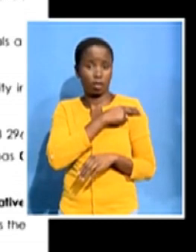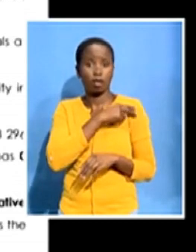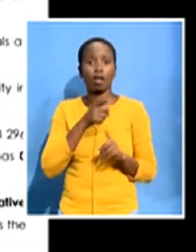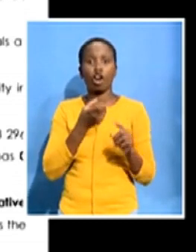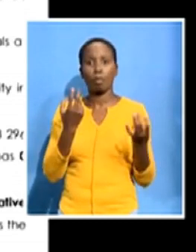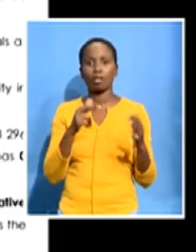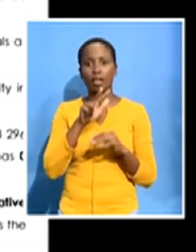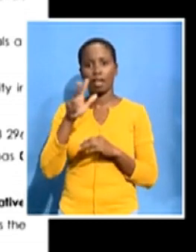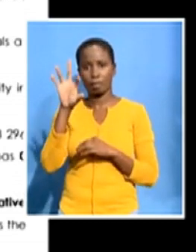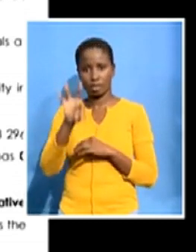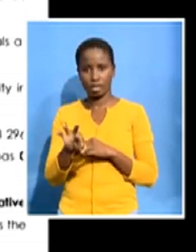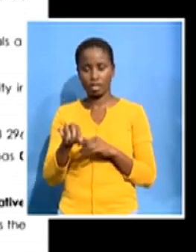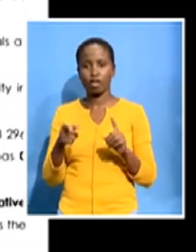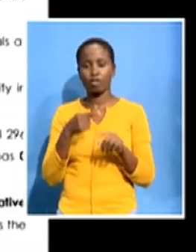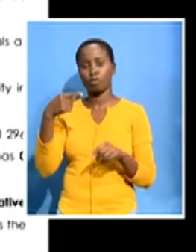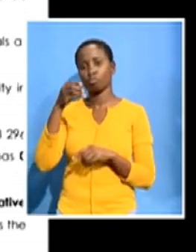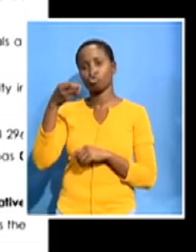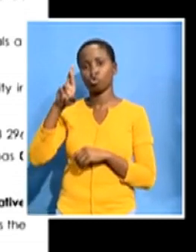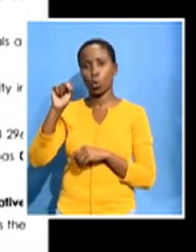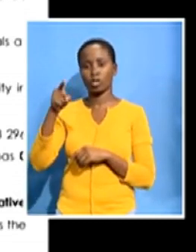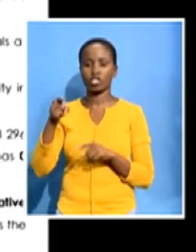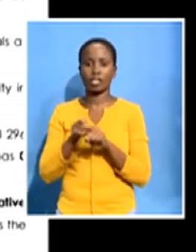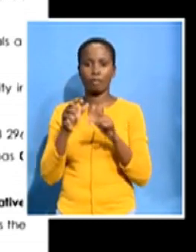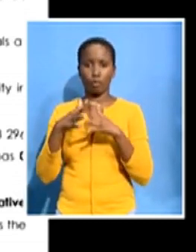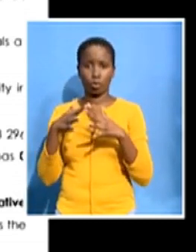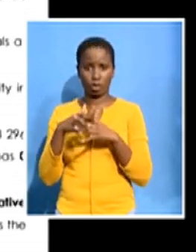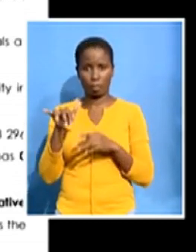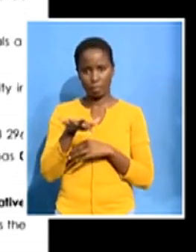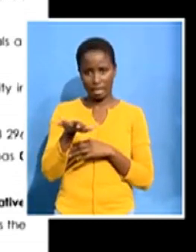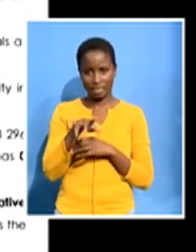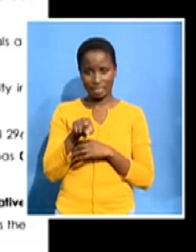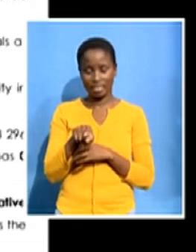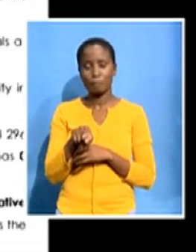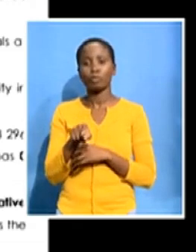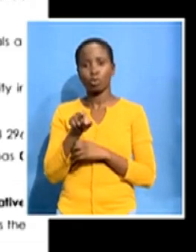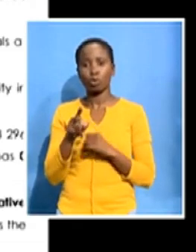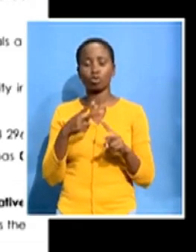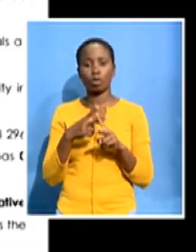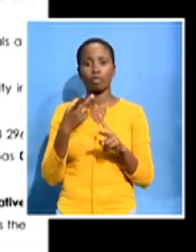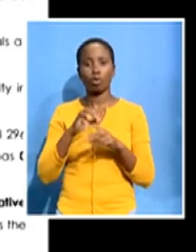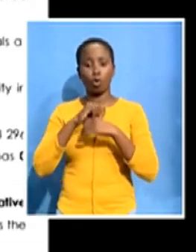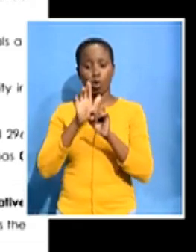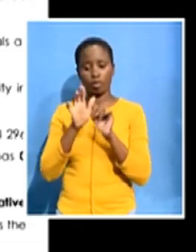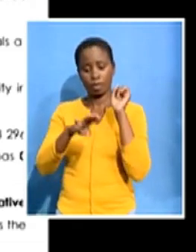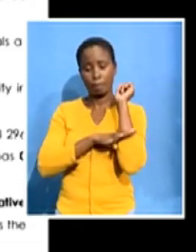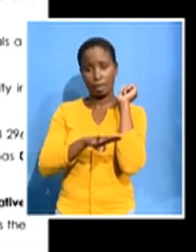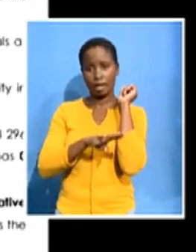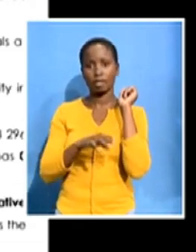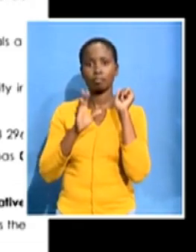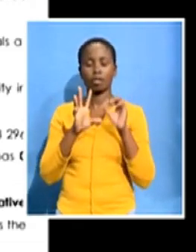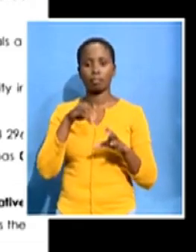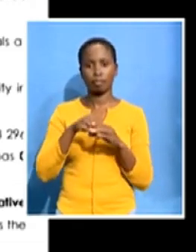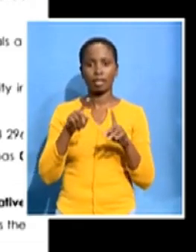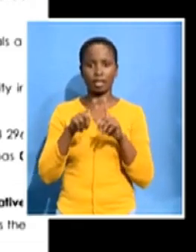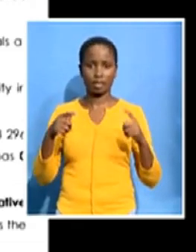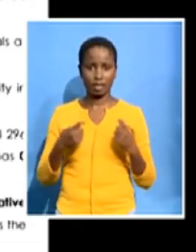Worcester area. But if you come to the occupancies for COVID beds, it is in the teens. And that is with the reduction of COVID beds,